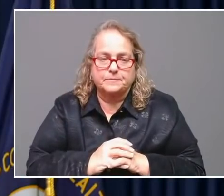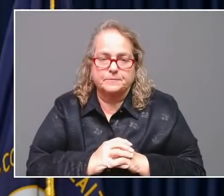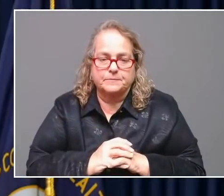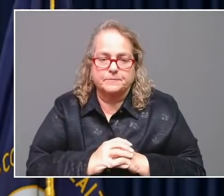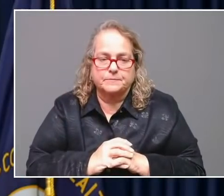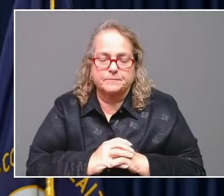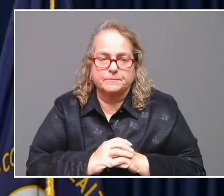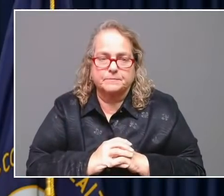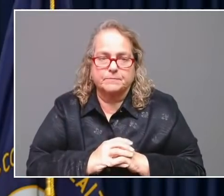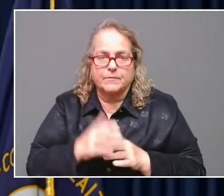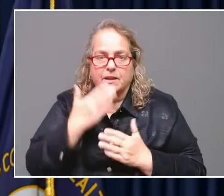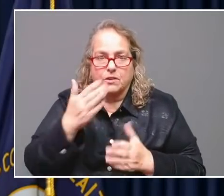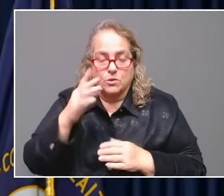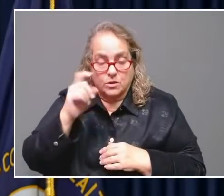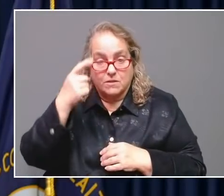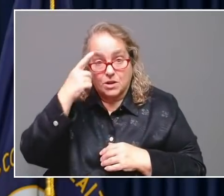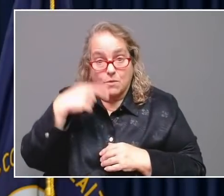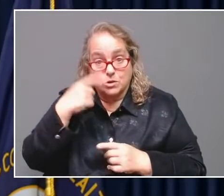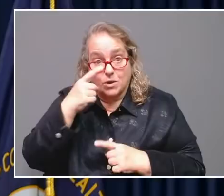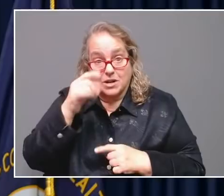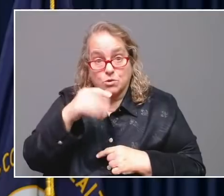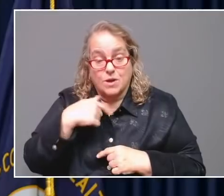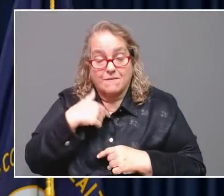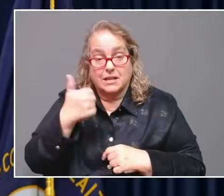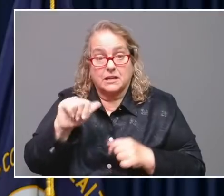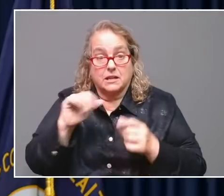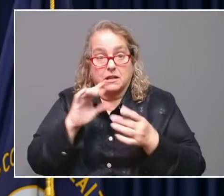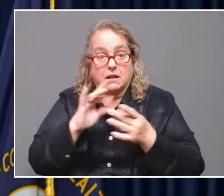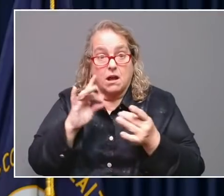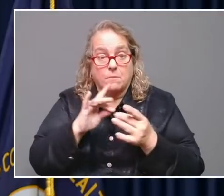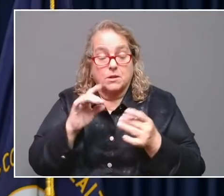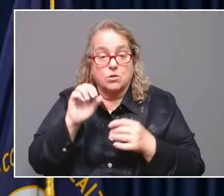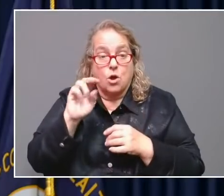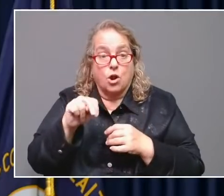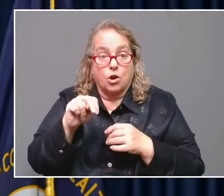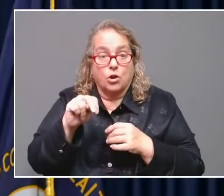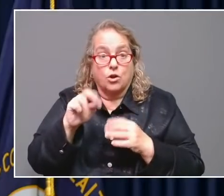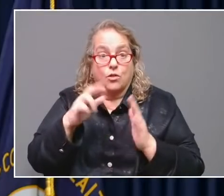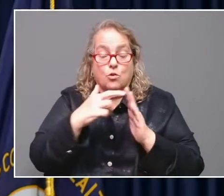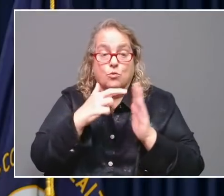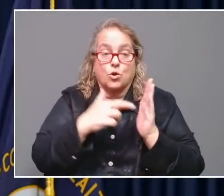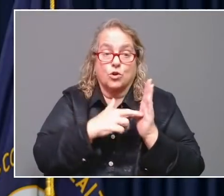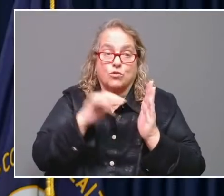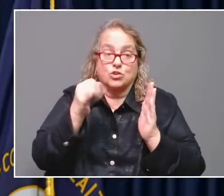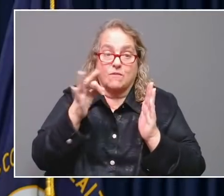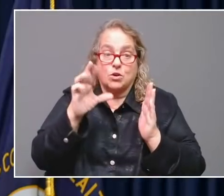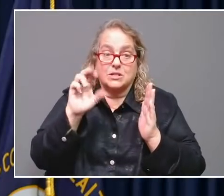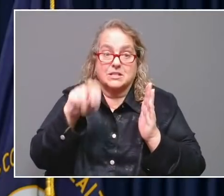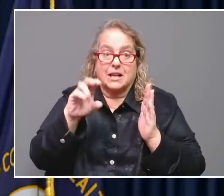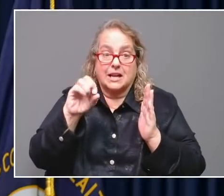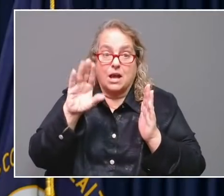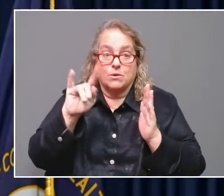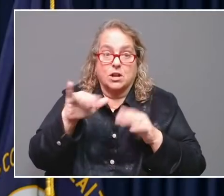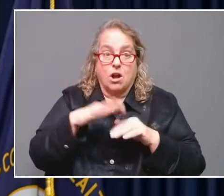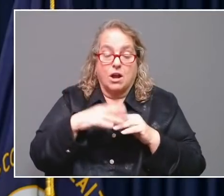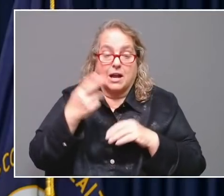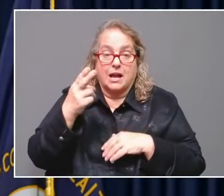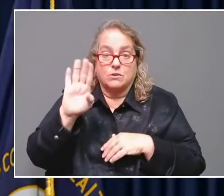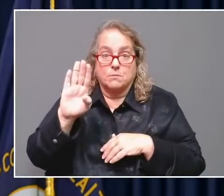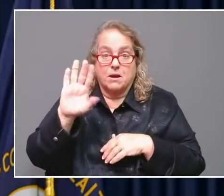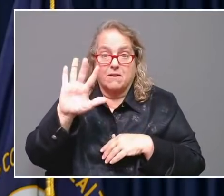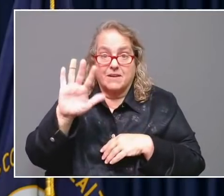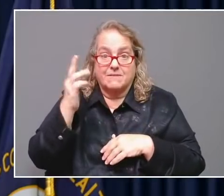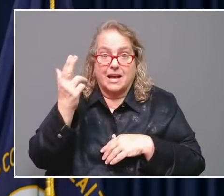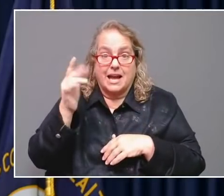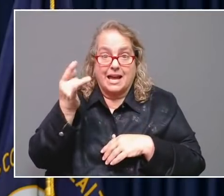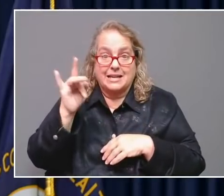Thank you, Governor. I'm wondering if you have any comment on the ruling out of Jefferson County on HB 518, the bill on the state fair